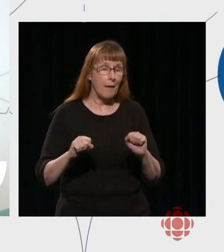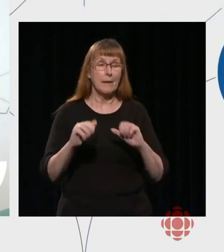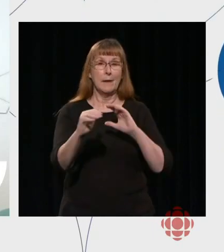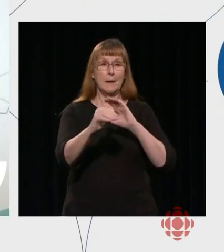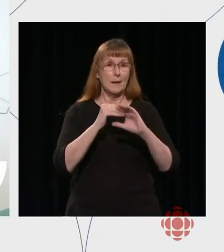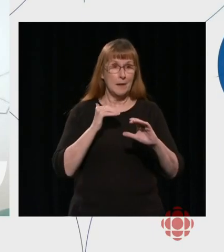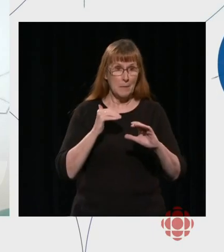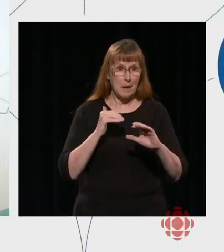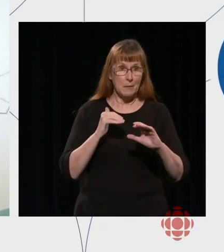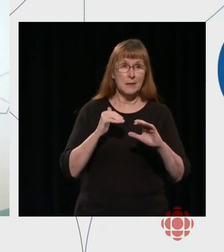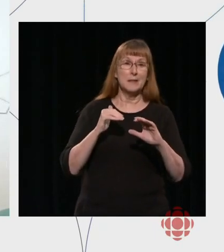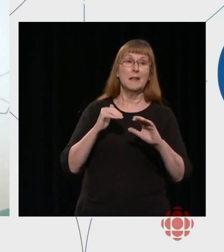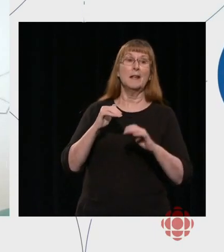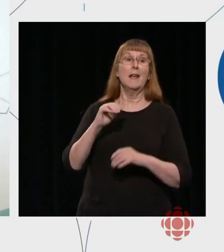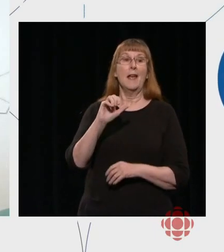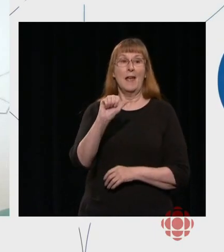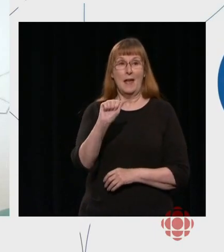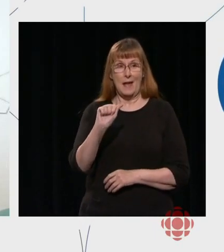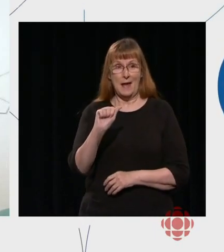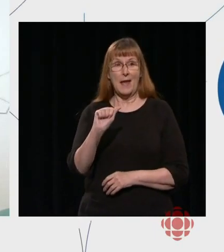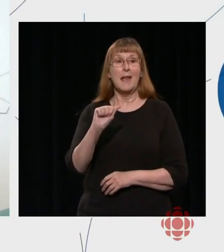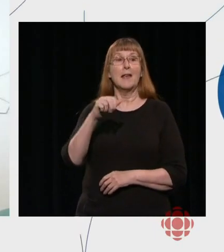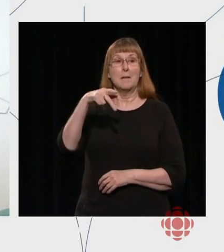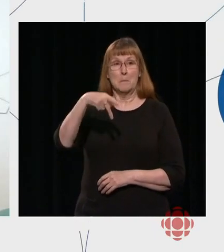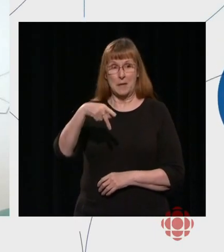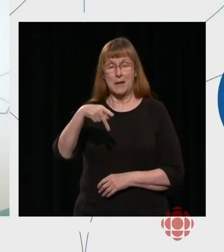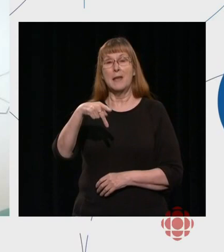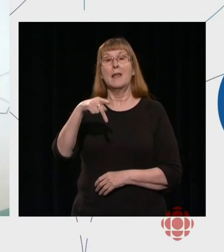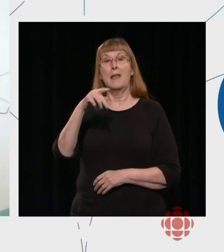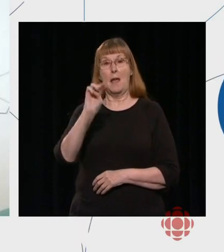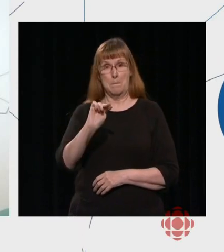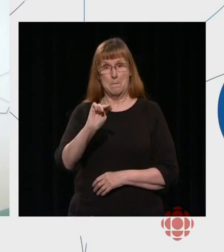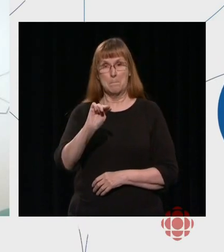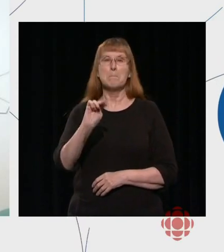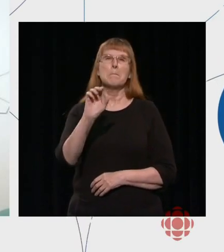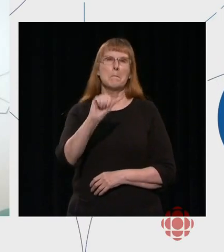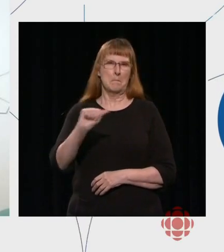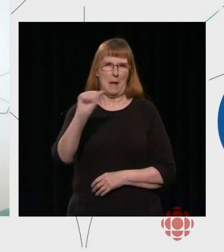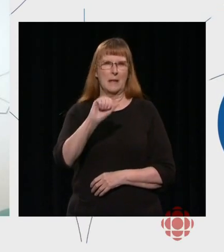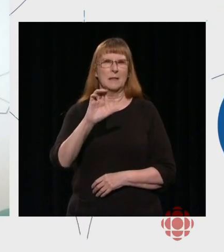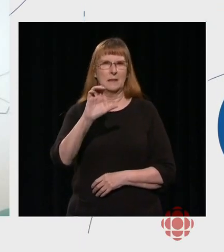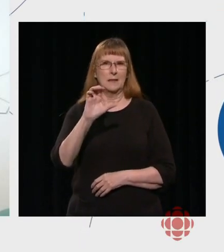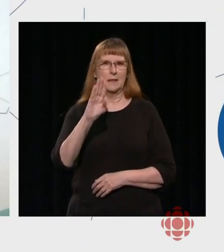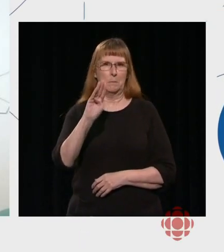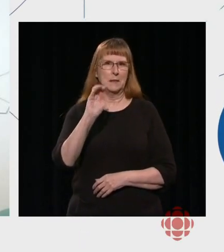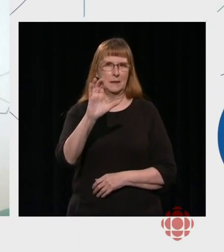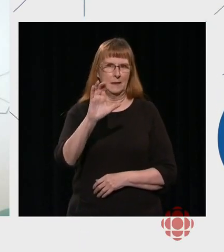apm@cbc.ca or on our Facebook Live event or through Twitter using the hashtag